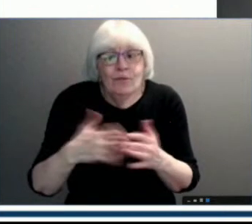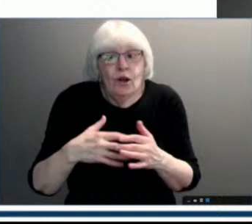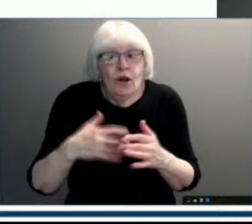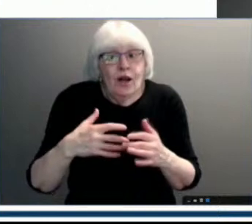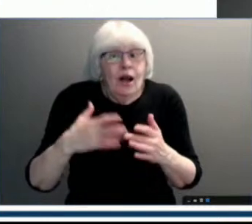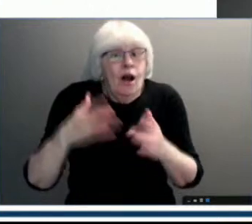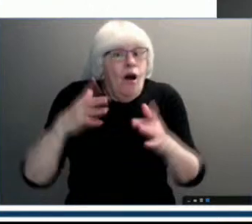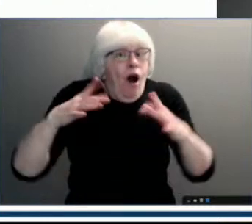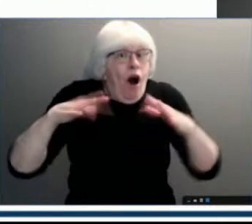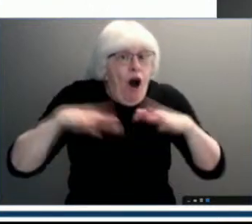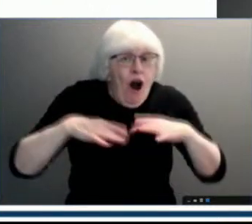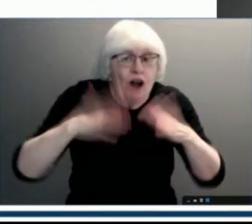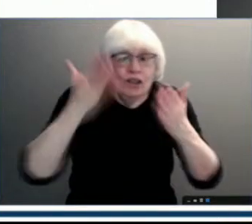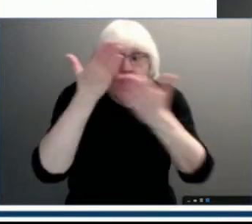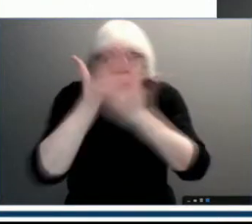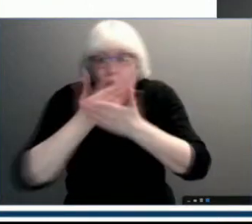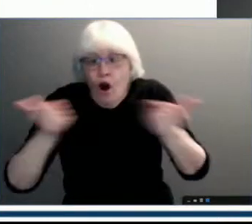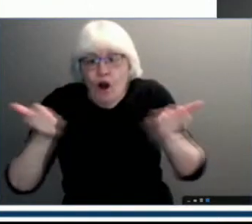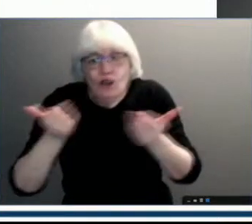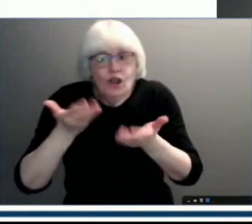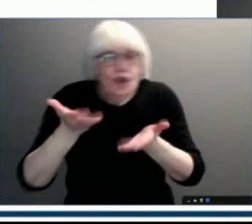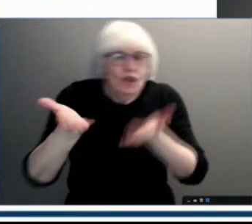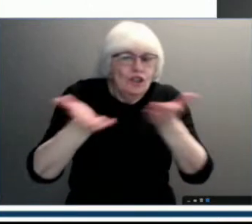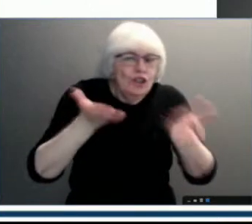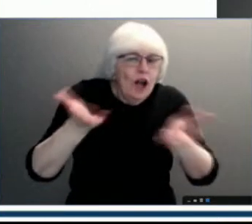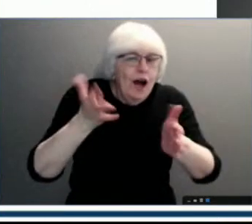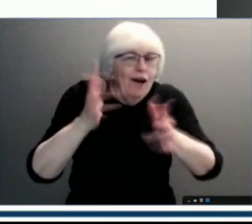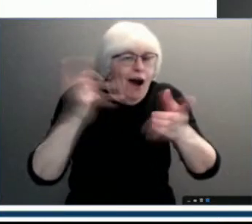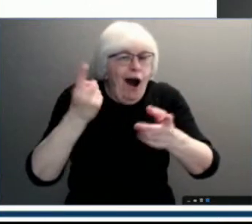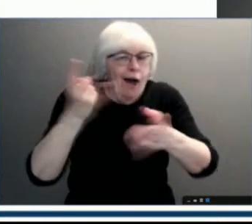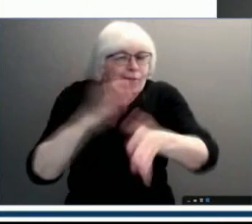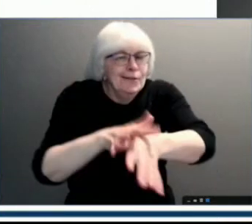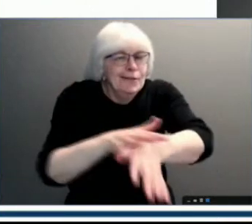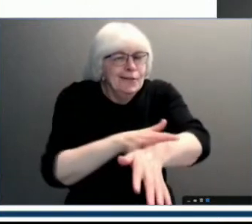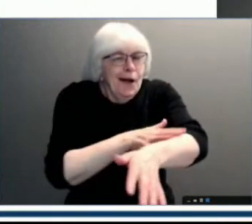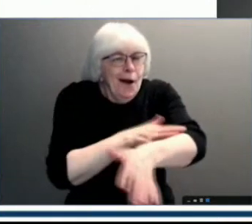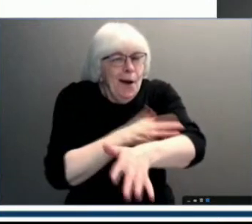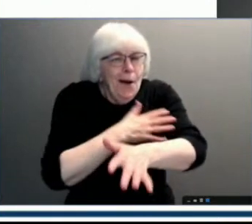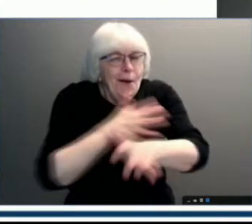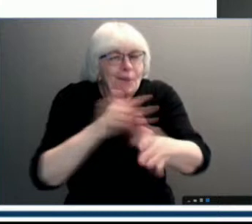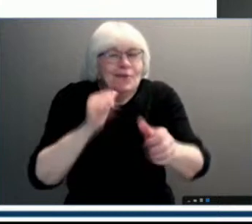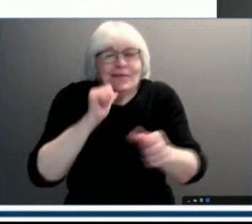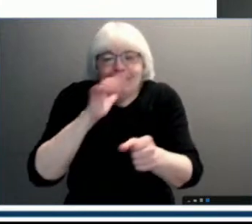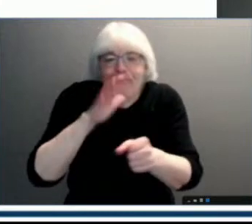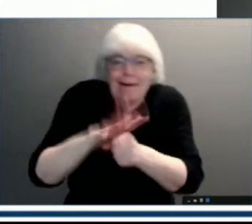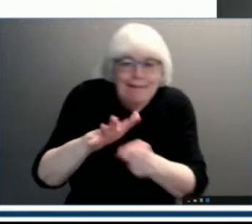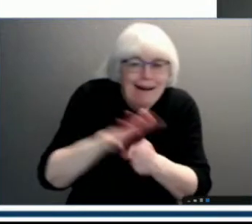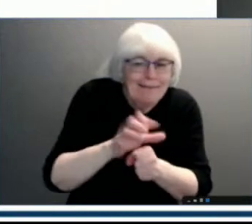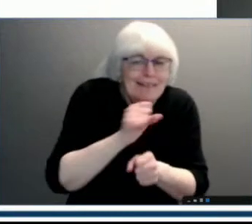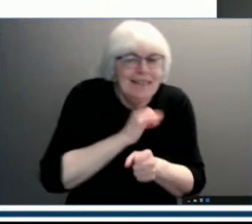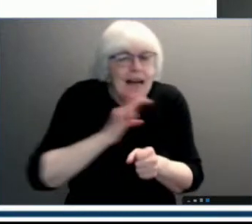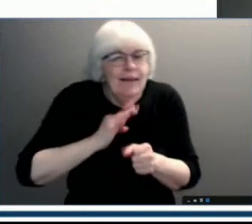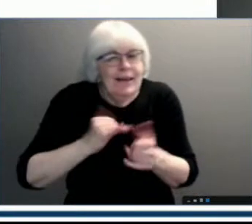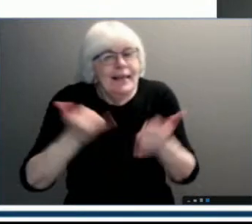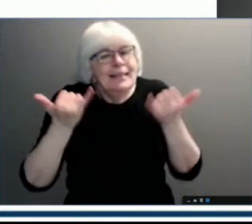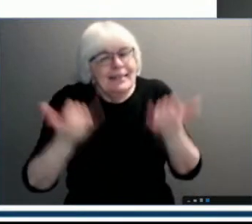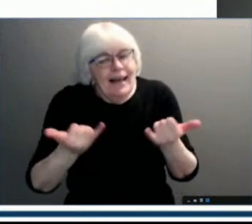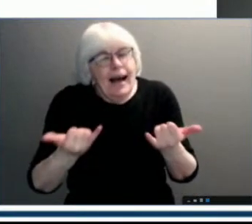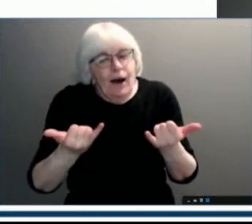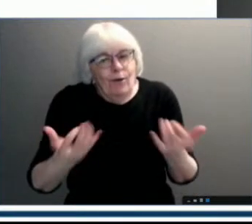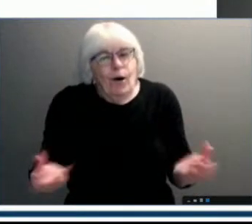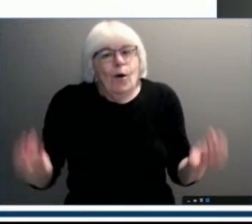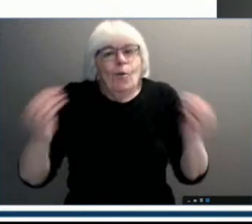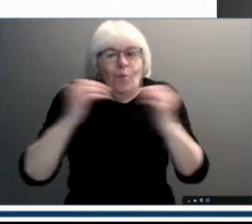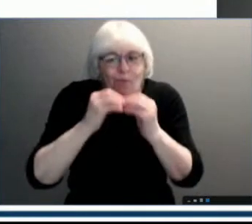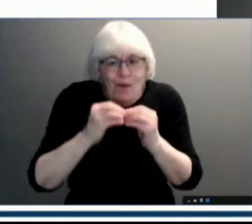simply because of staffing reductions. There has been further slowdowns or maybe extension of those slowdowns